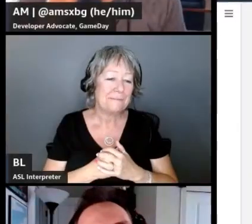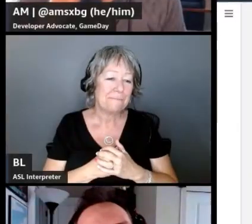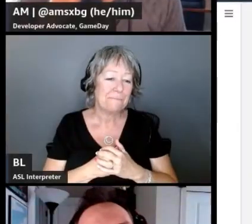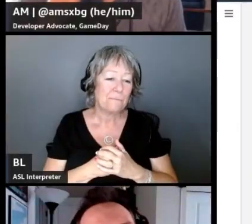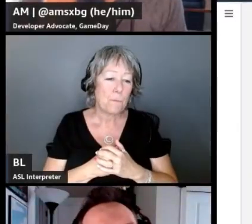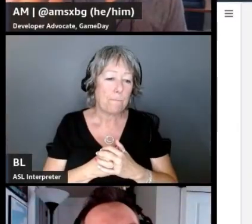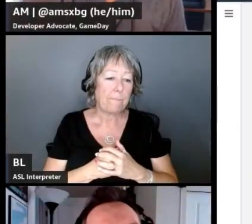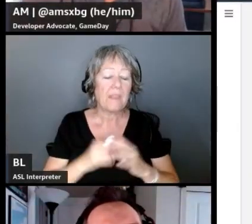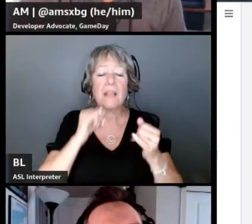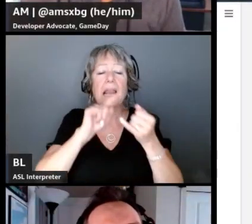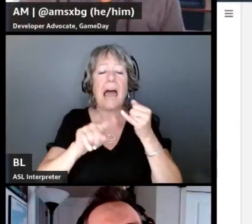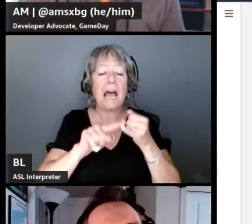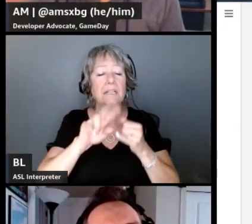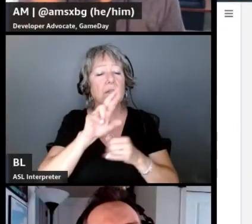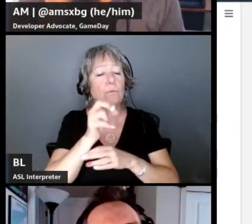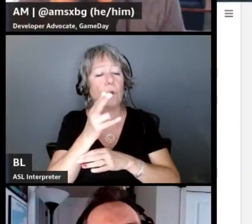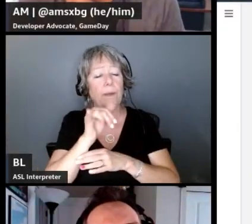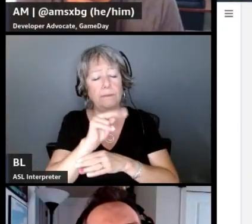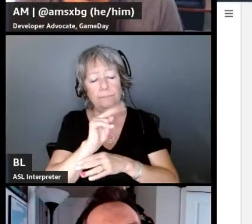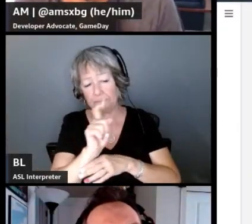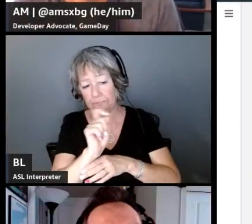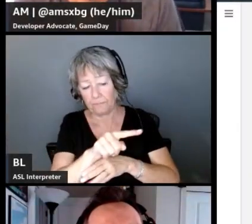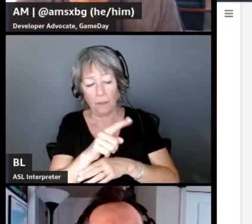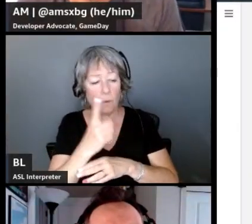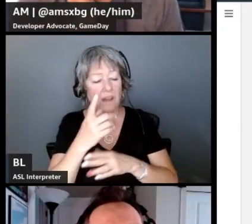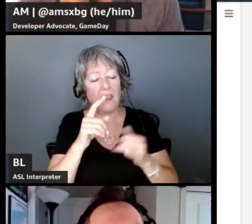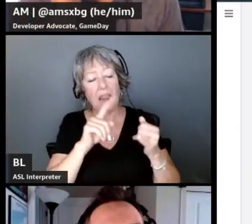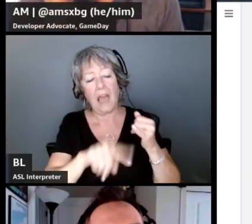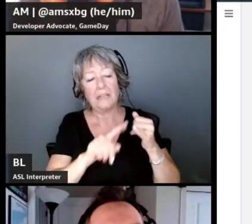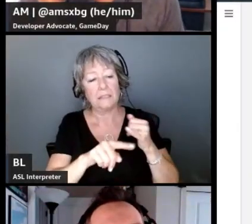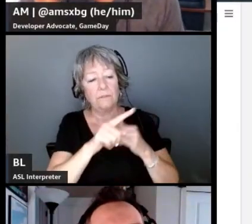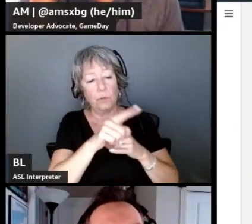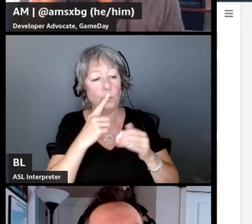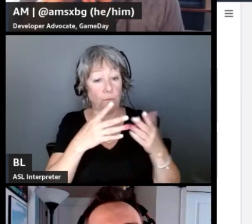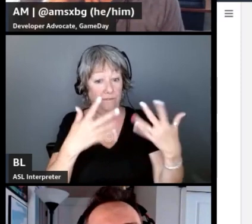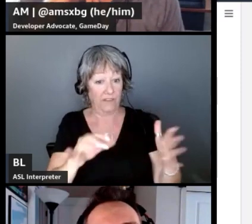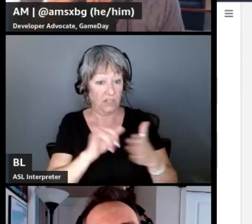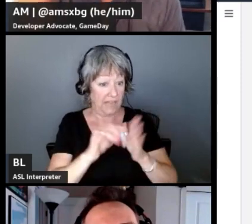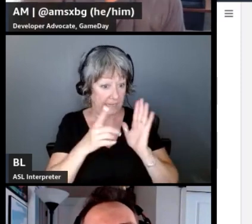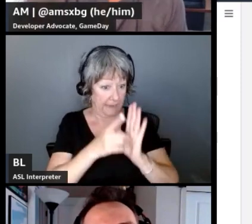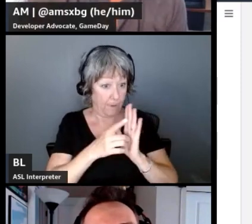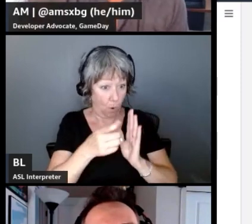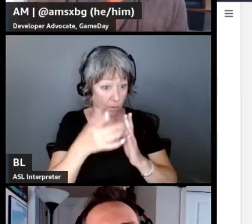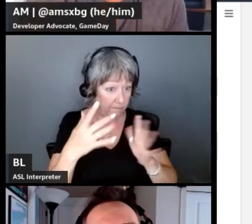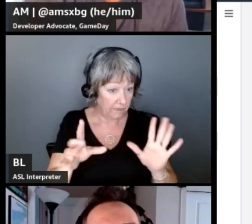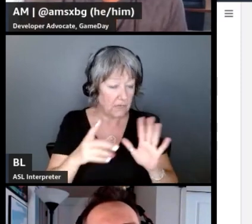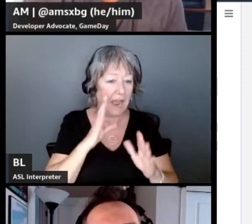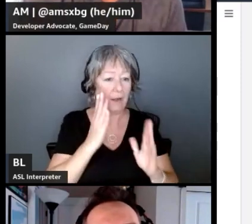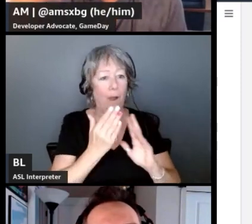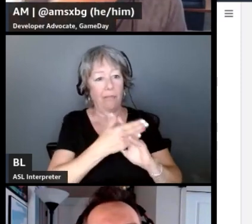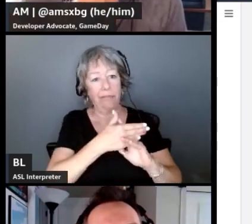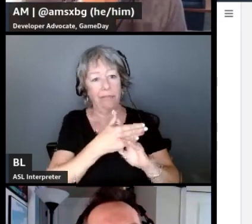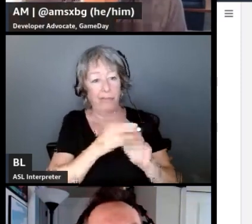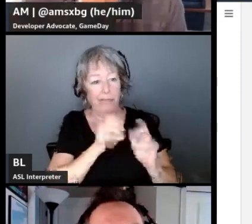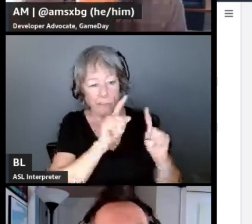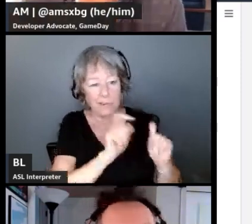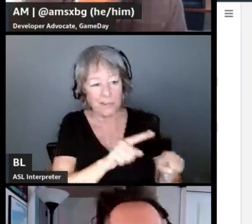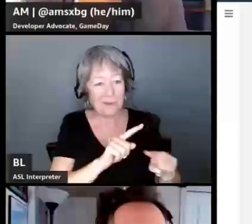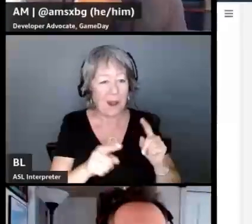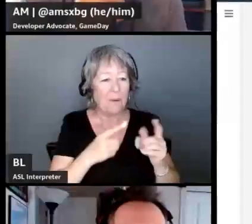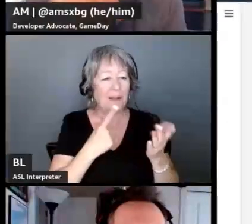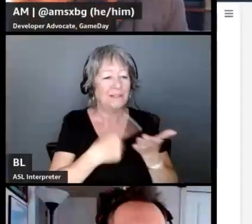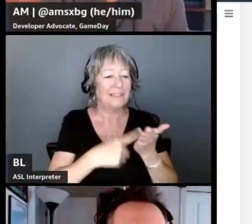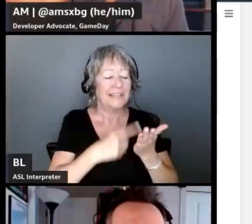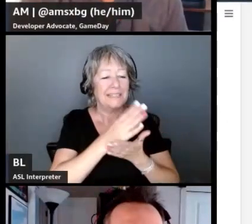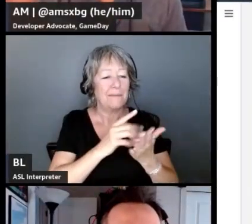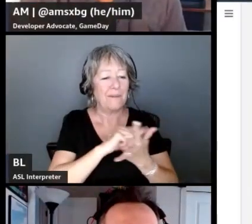one last thing, Rohan. I know I want to give you the chance to finish the demo if I know I interrupted, but I wanted to talk through some of